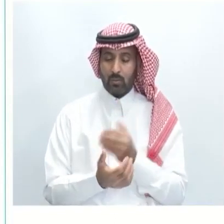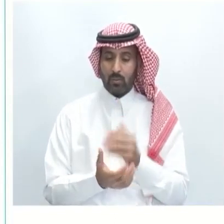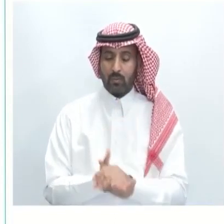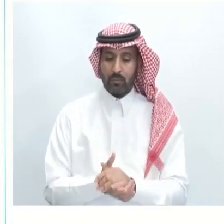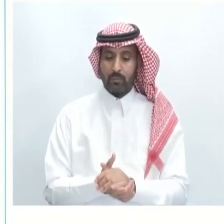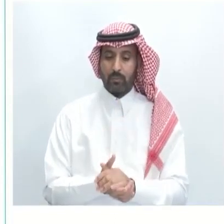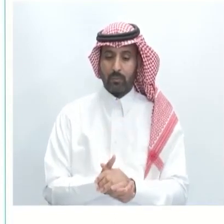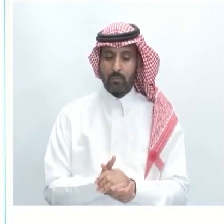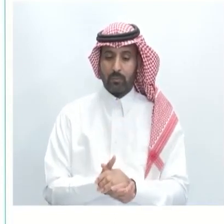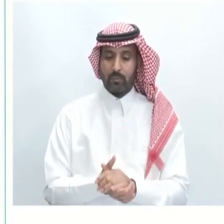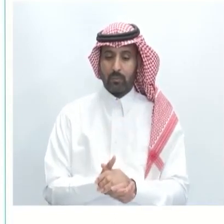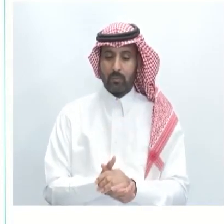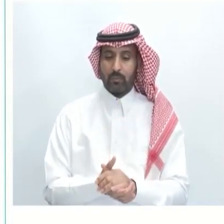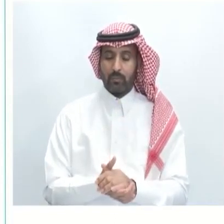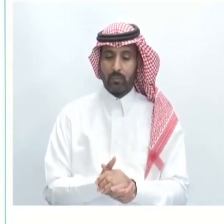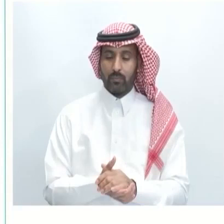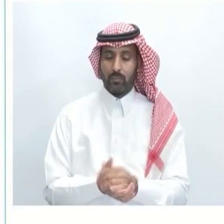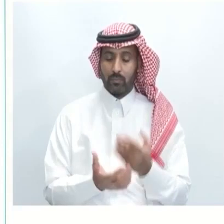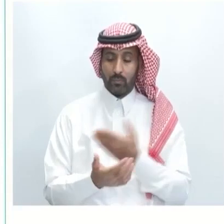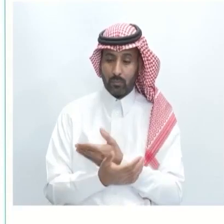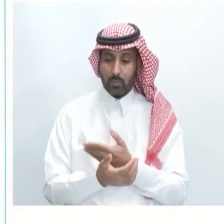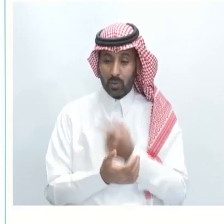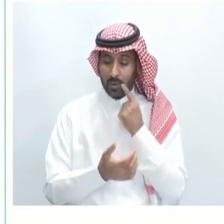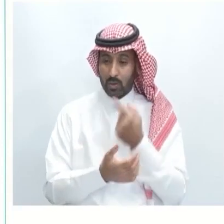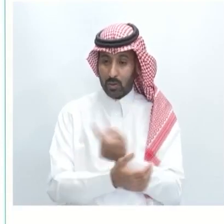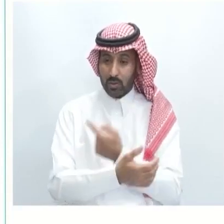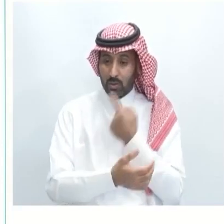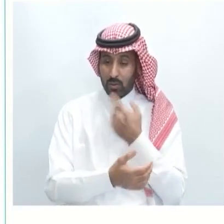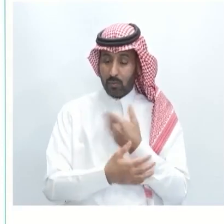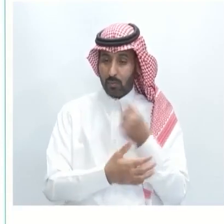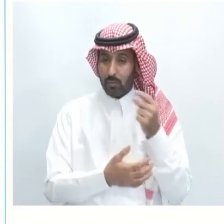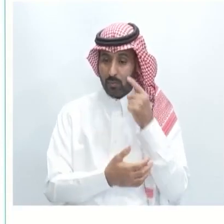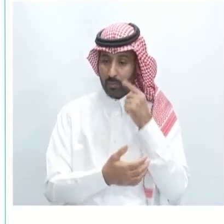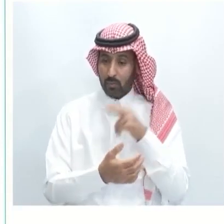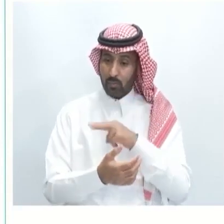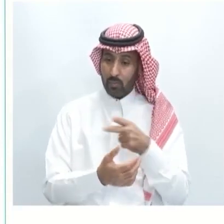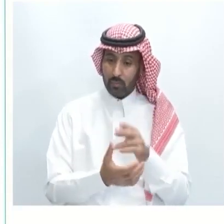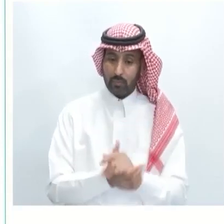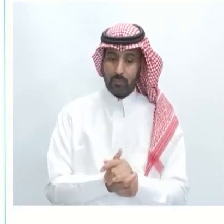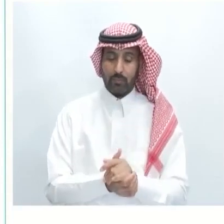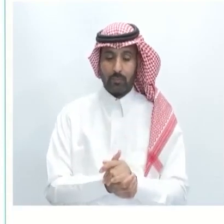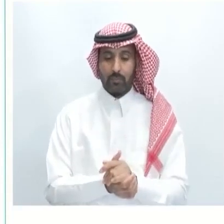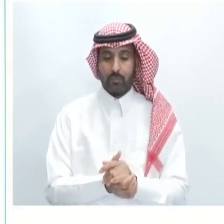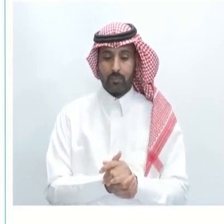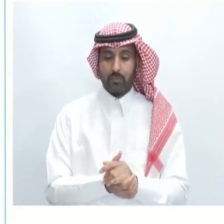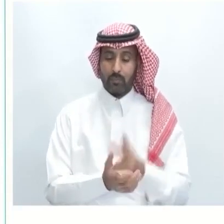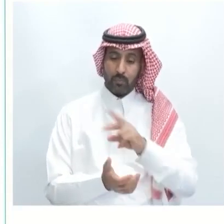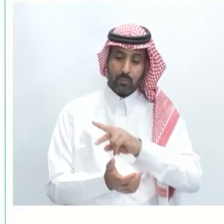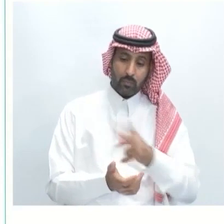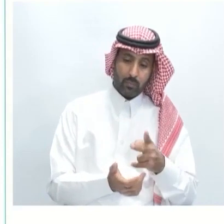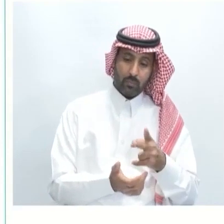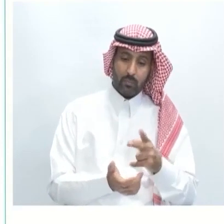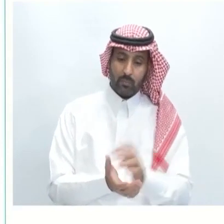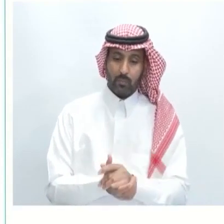each. Pediatricians proved to be an interesting exception. So exception here, this